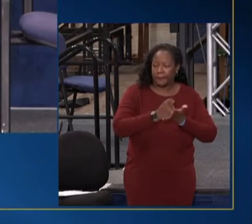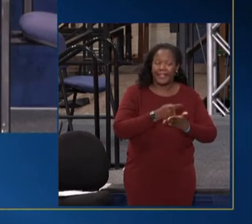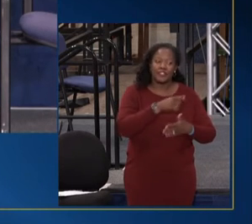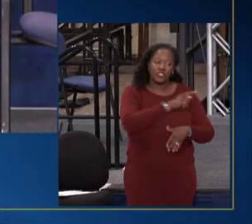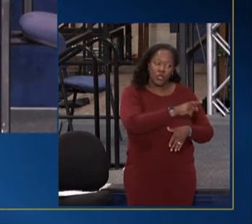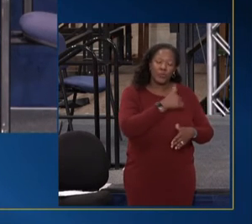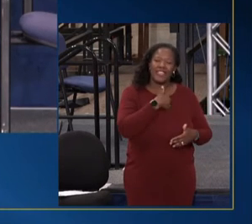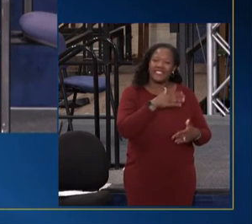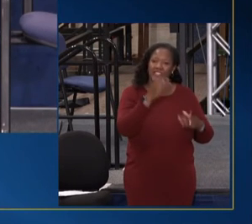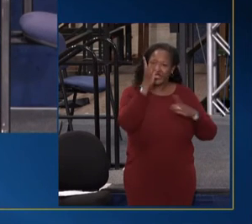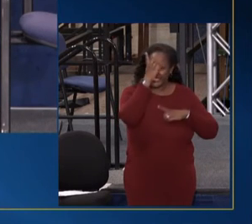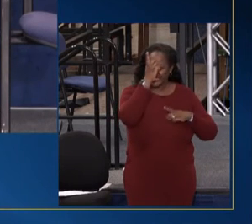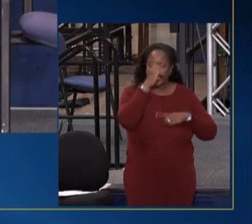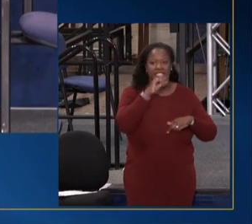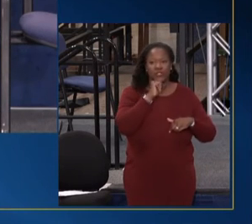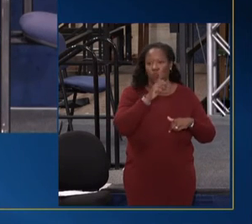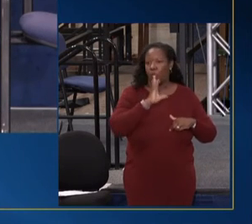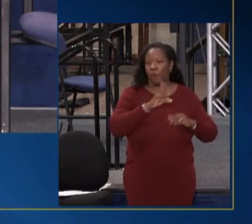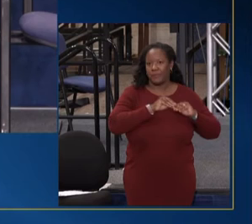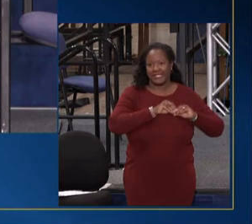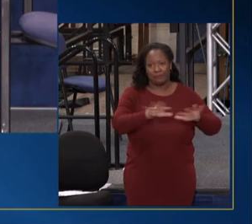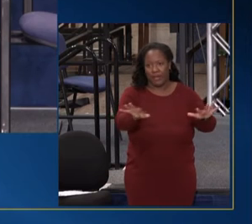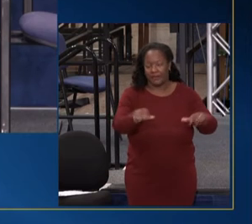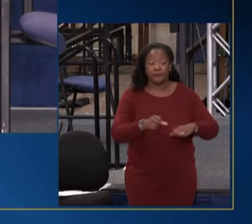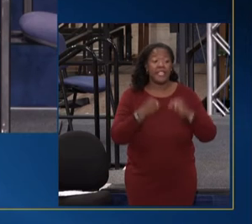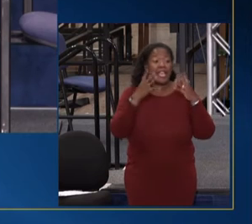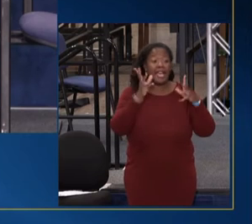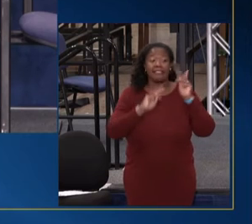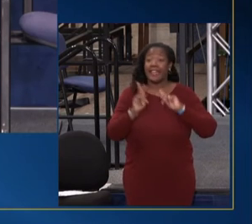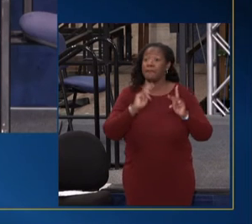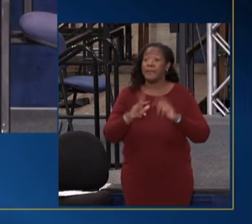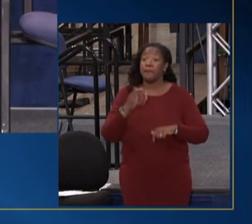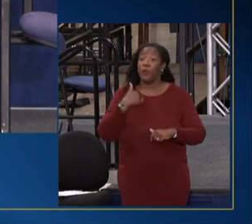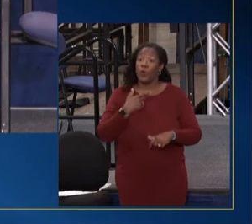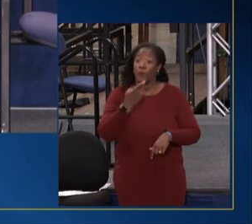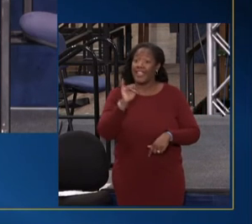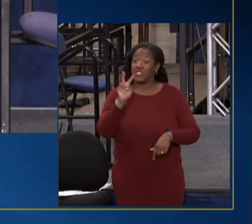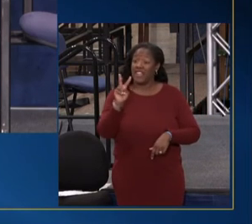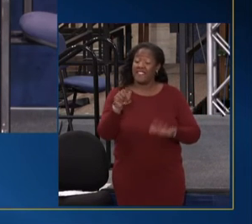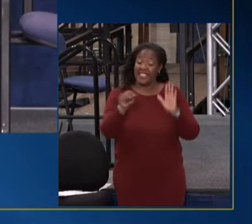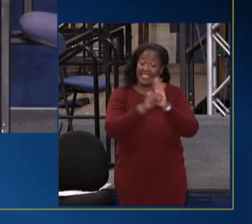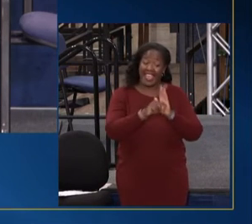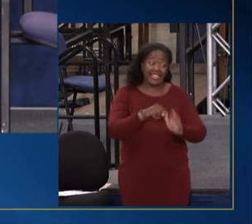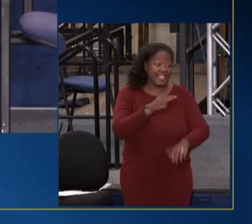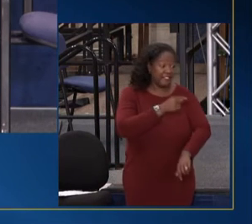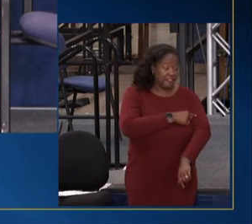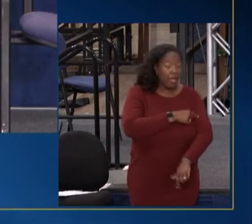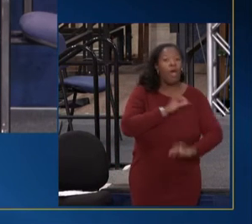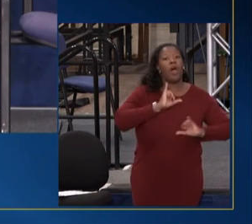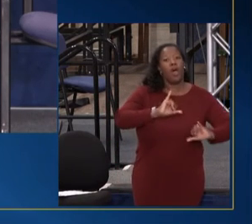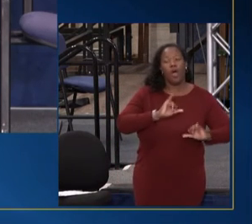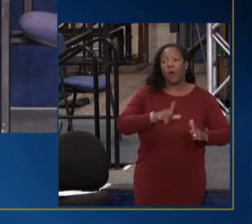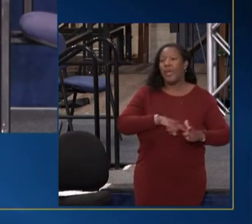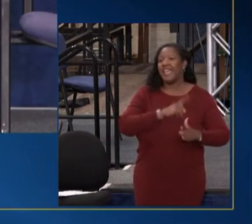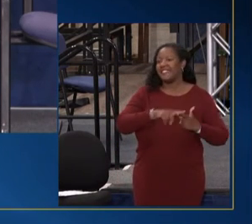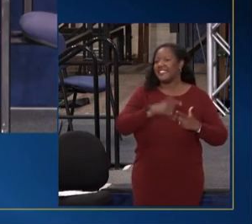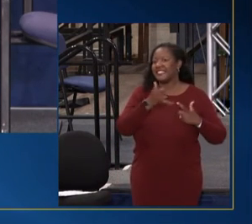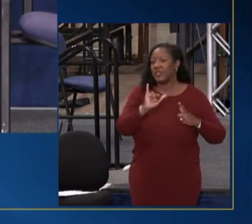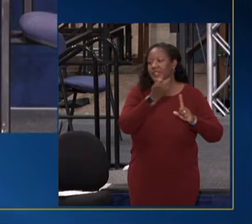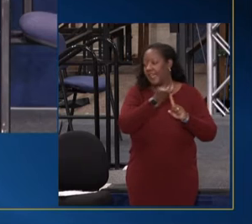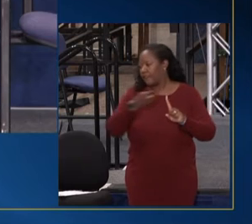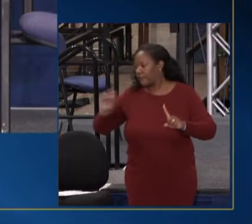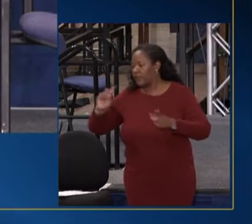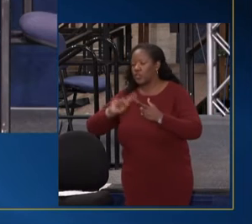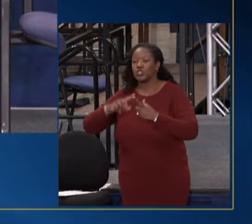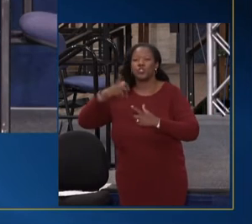won't transmit. And then also, there's a lot of them who got tested who were HIV negative, status is less important, and who got referred to PrEP. We have great